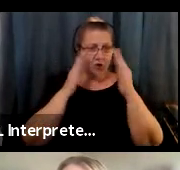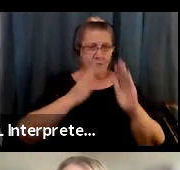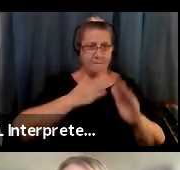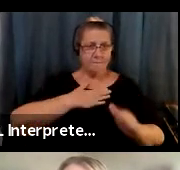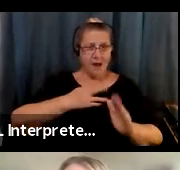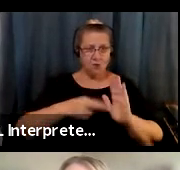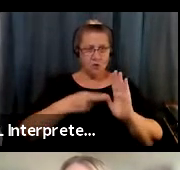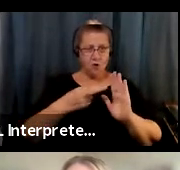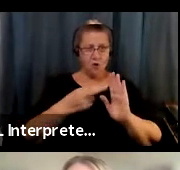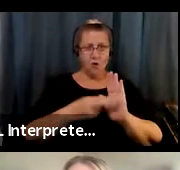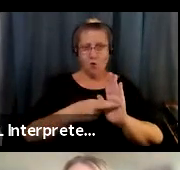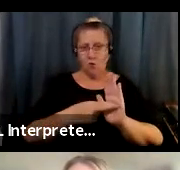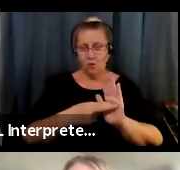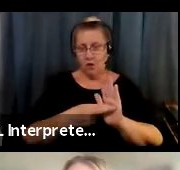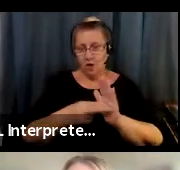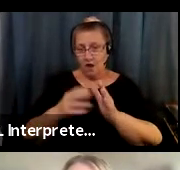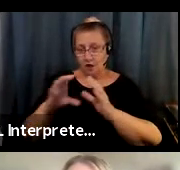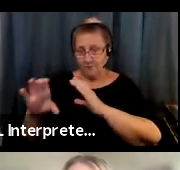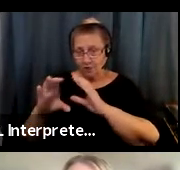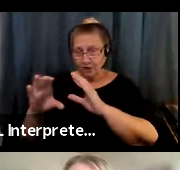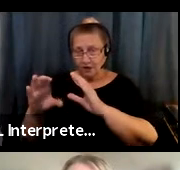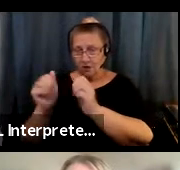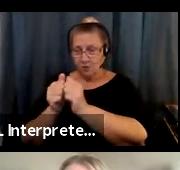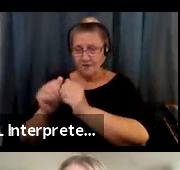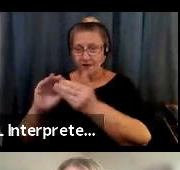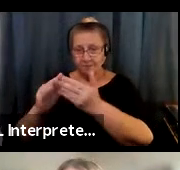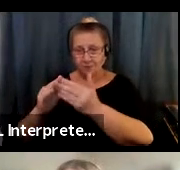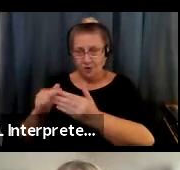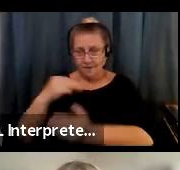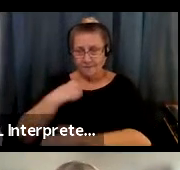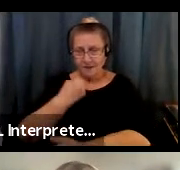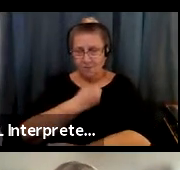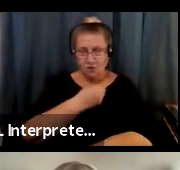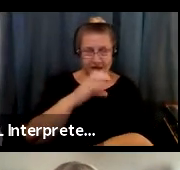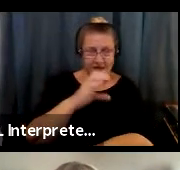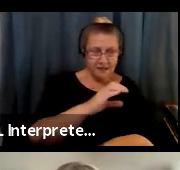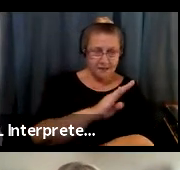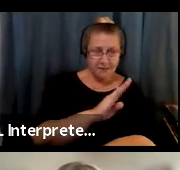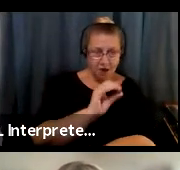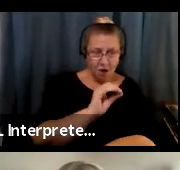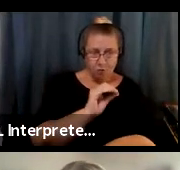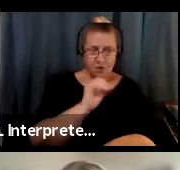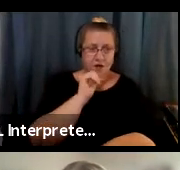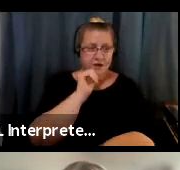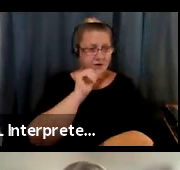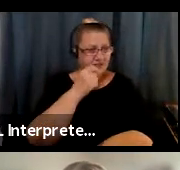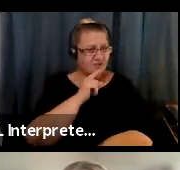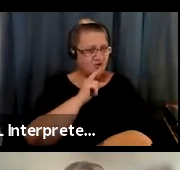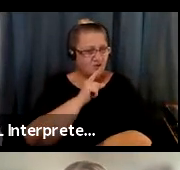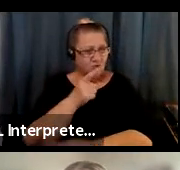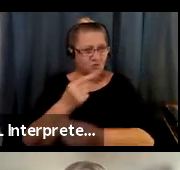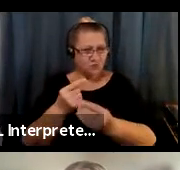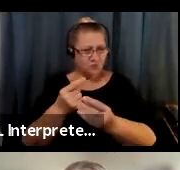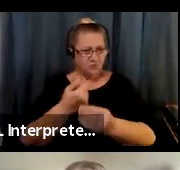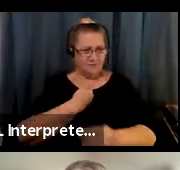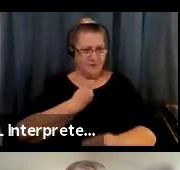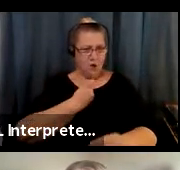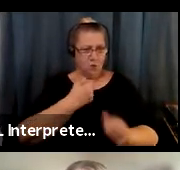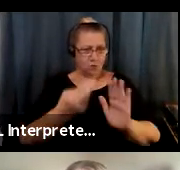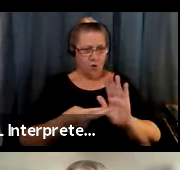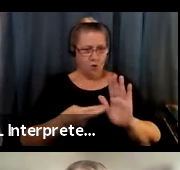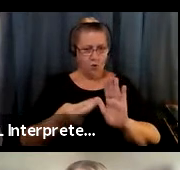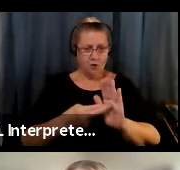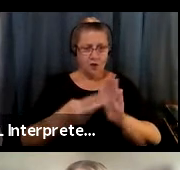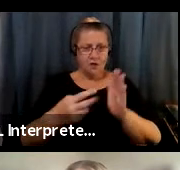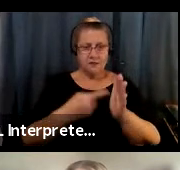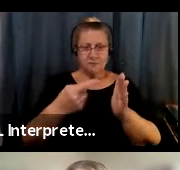in communicating to community members and CBOs? I just wasn't clear about that. And at times, this